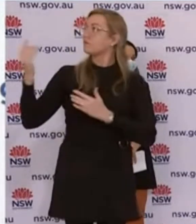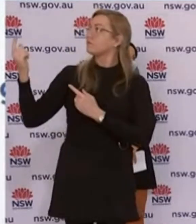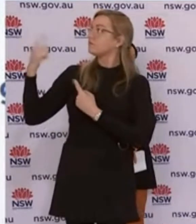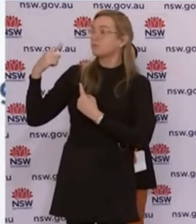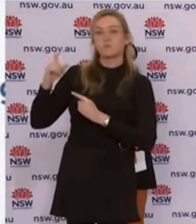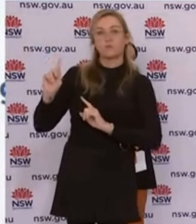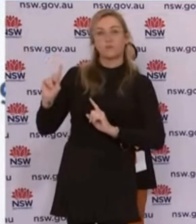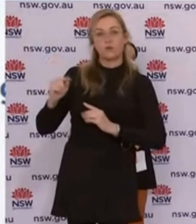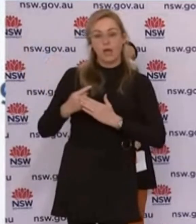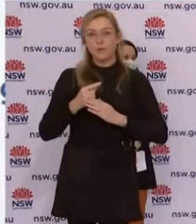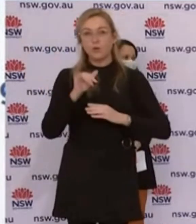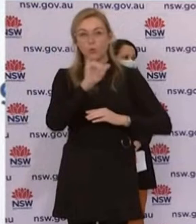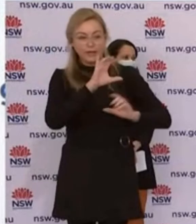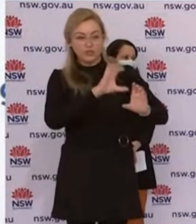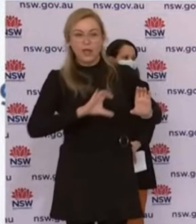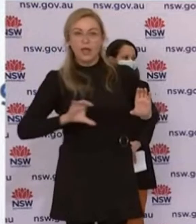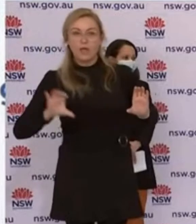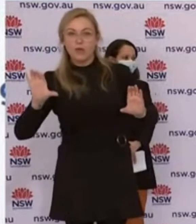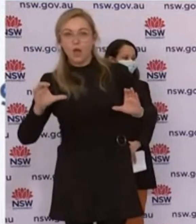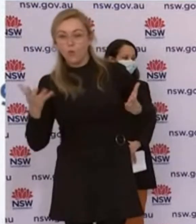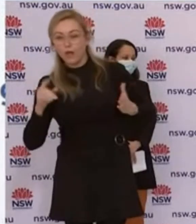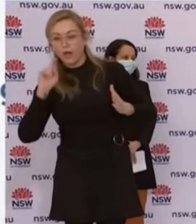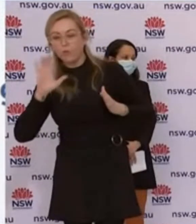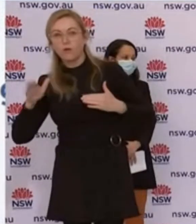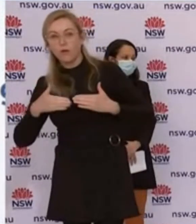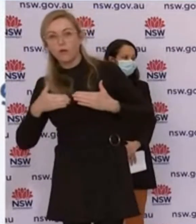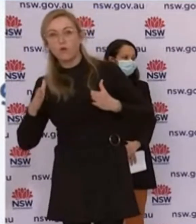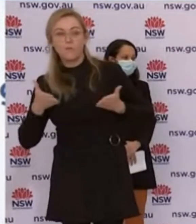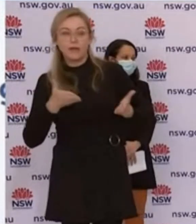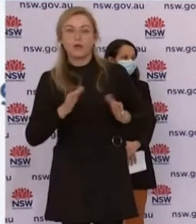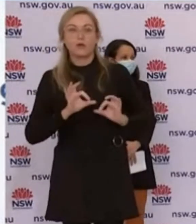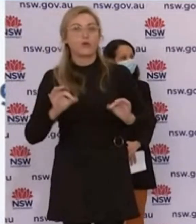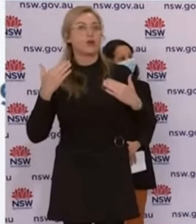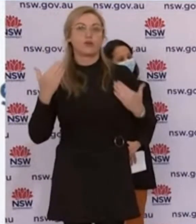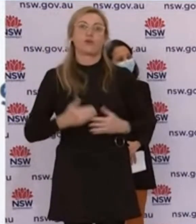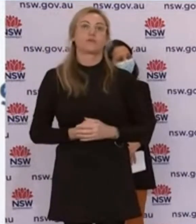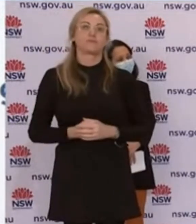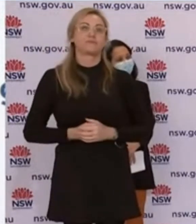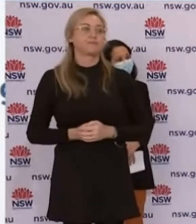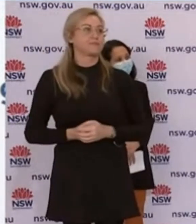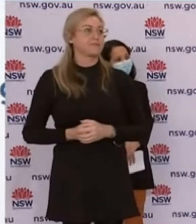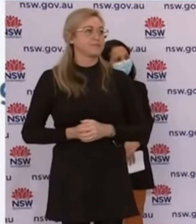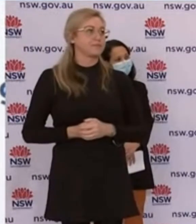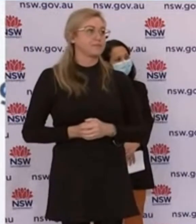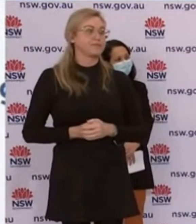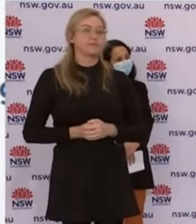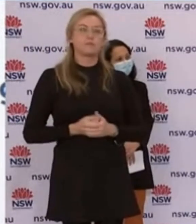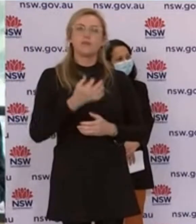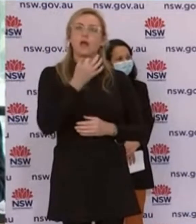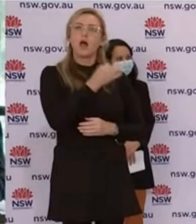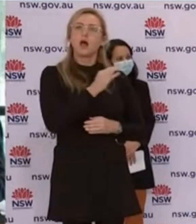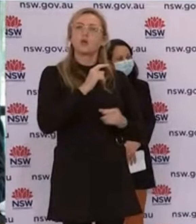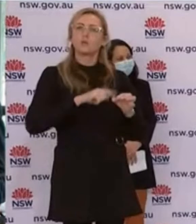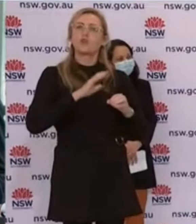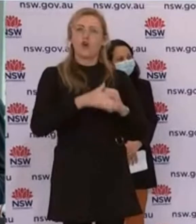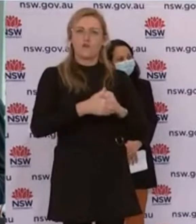any LGAs that may be affected. I can't preempt what that advice will be this far out. Minister, if I could ask you about the vaccinations for teachers, which